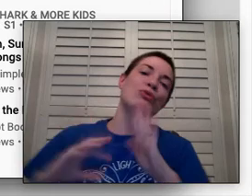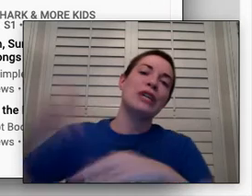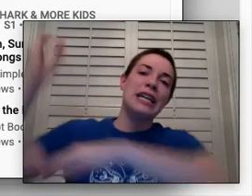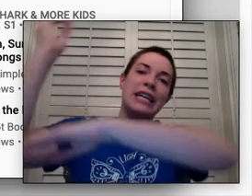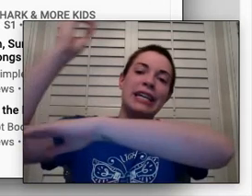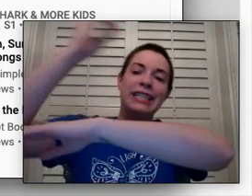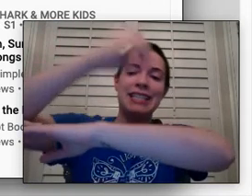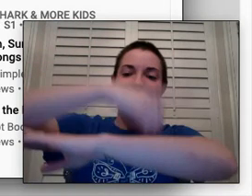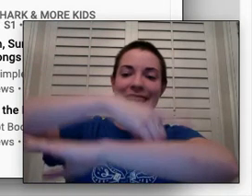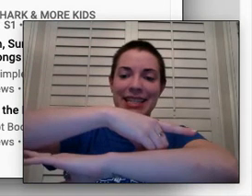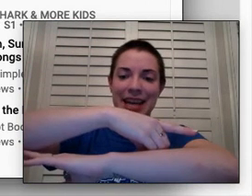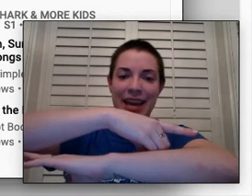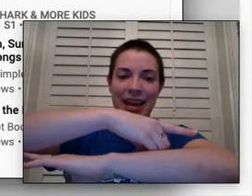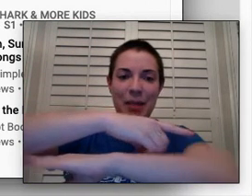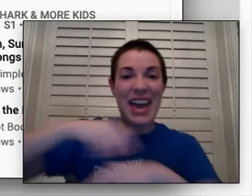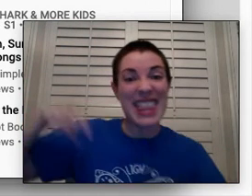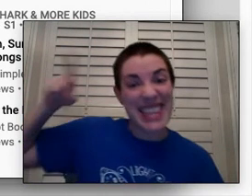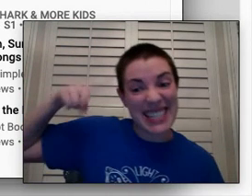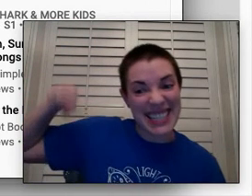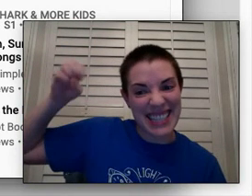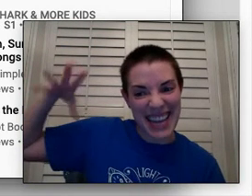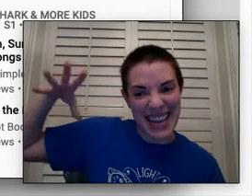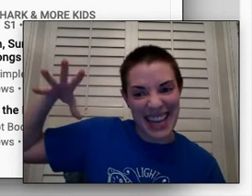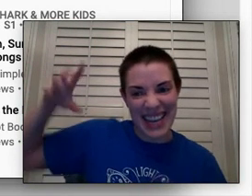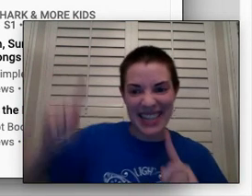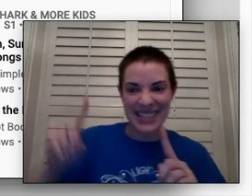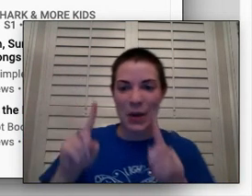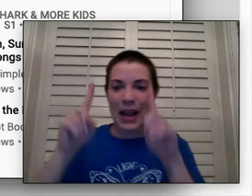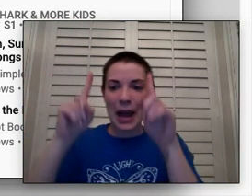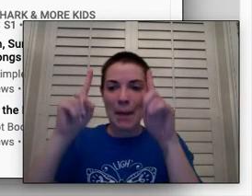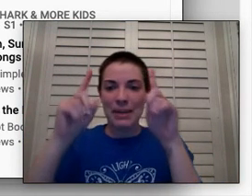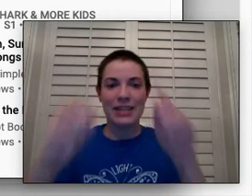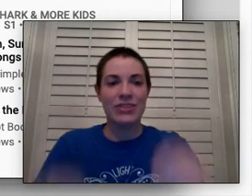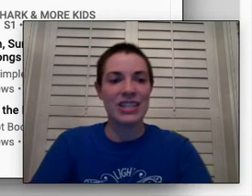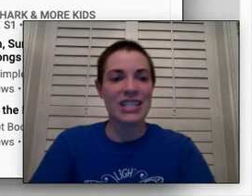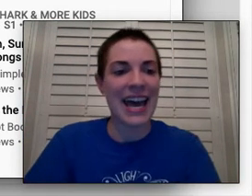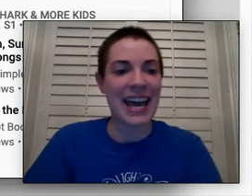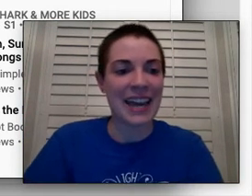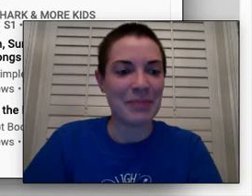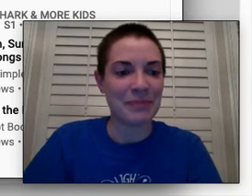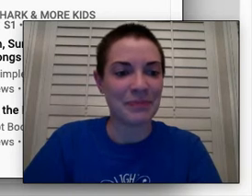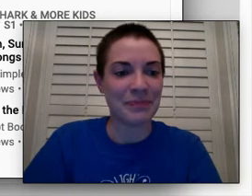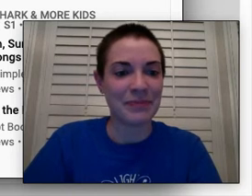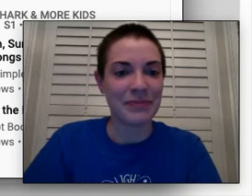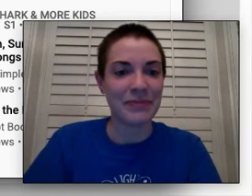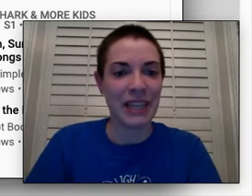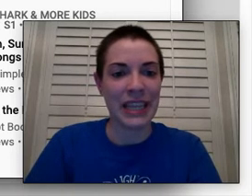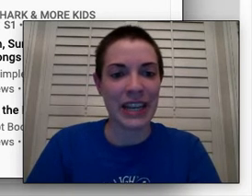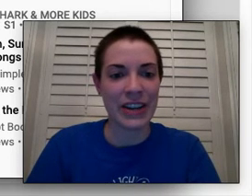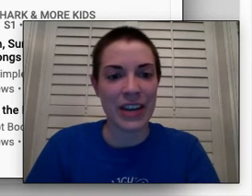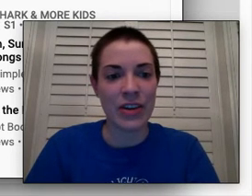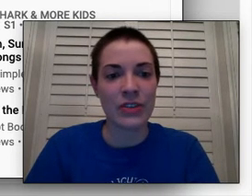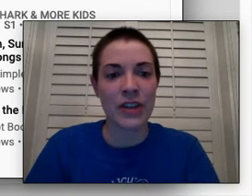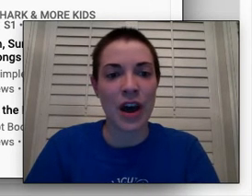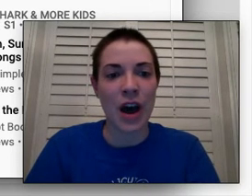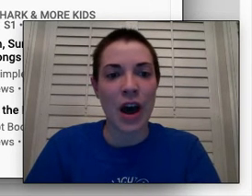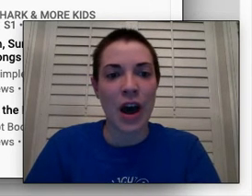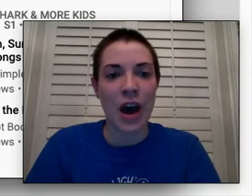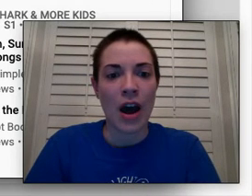cock-a-doodle-doo, it's daytime and the sun is going up into the sky. There he